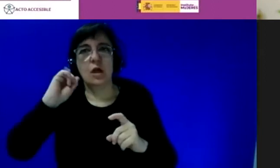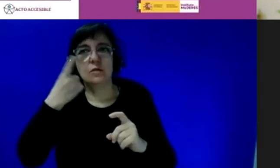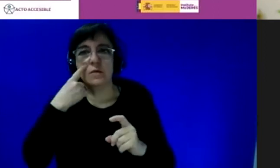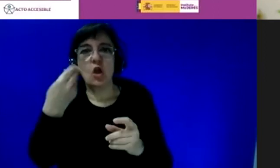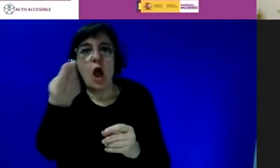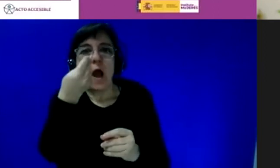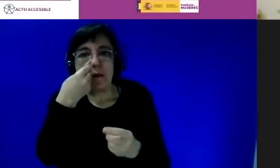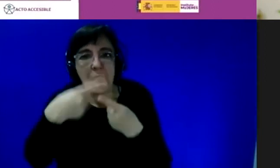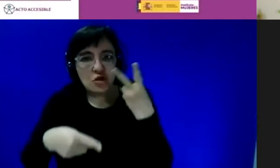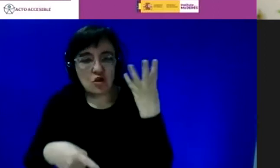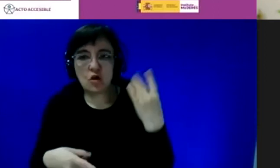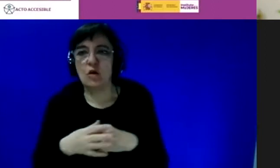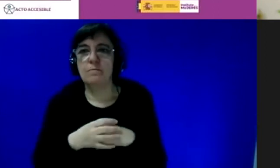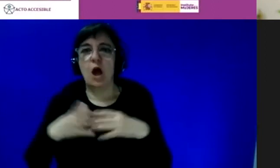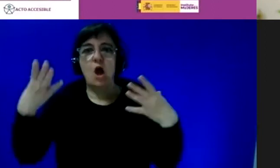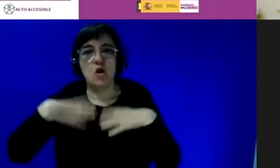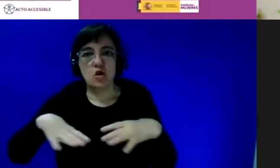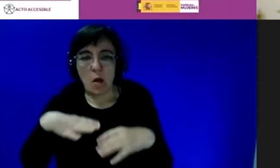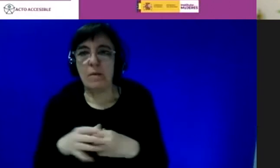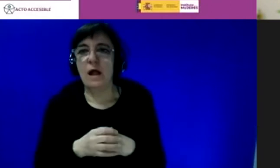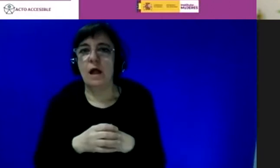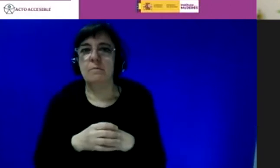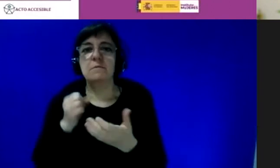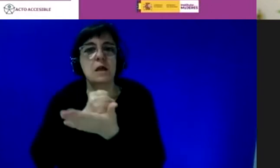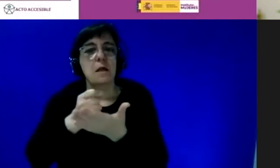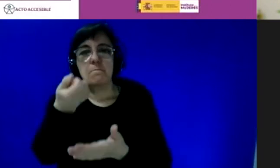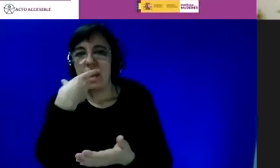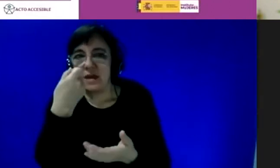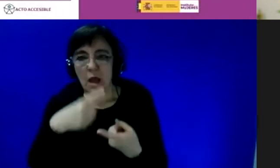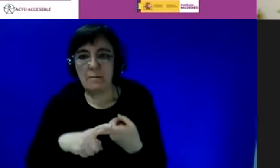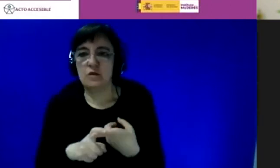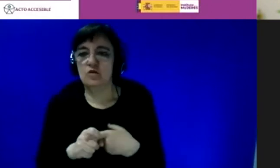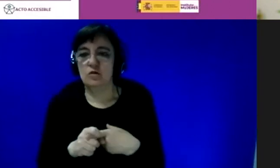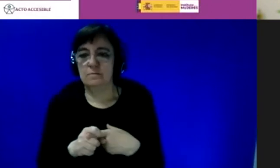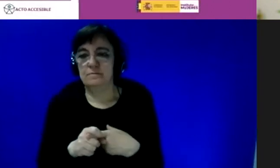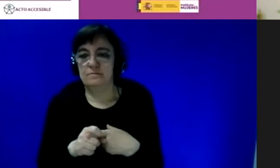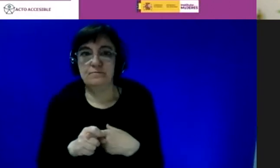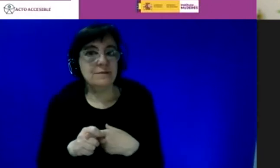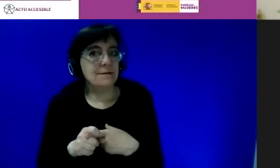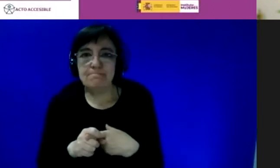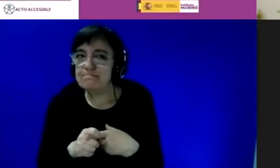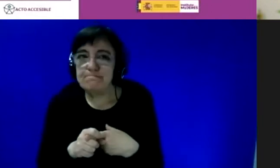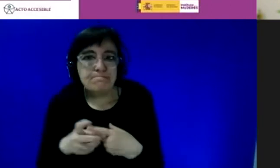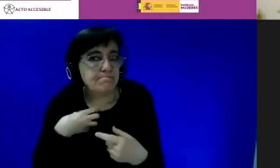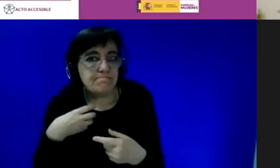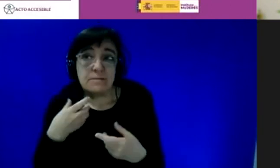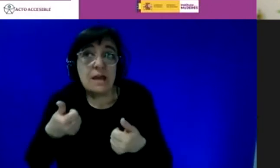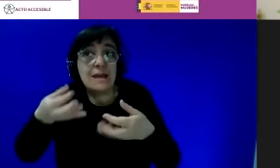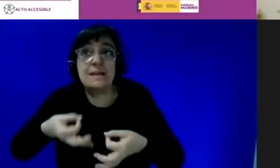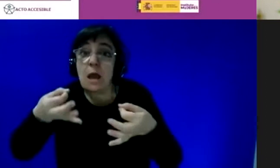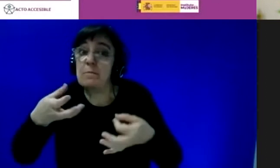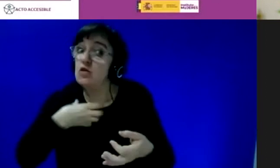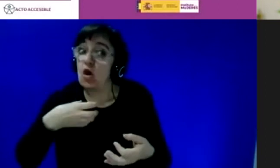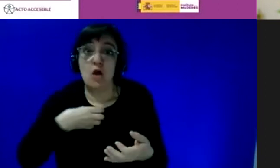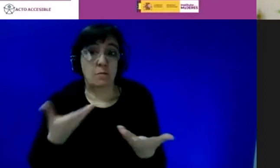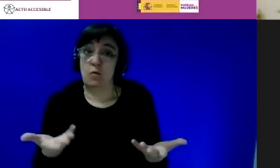they need. But not all in our power. Of course, we